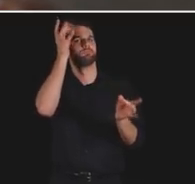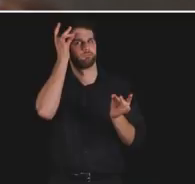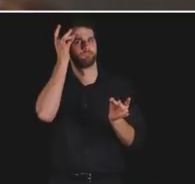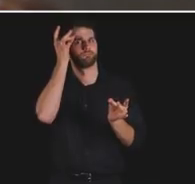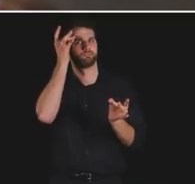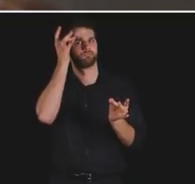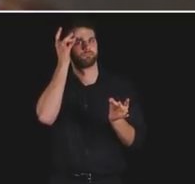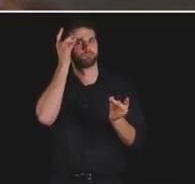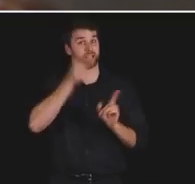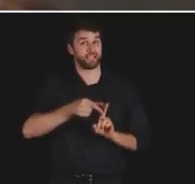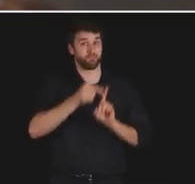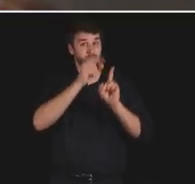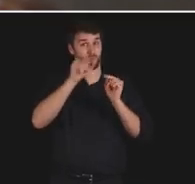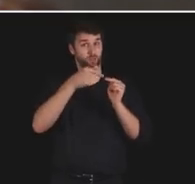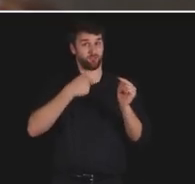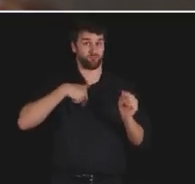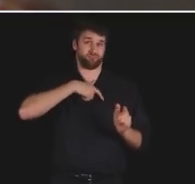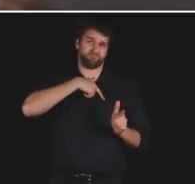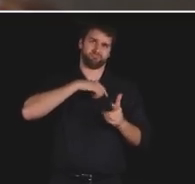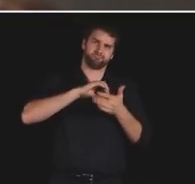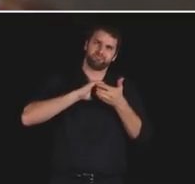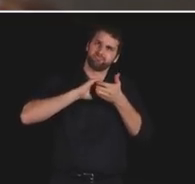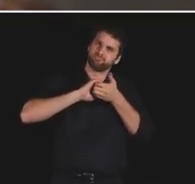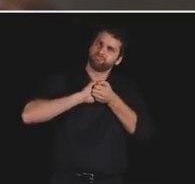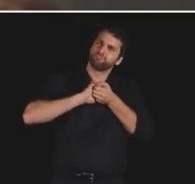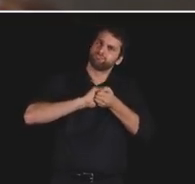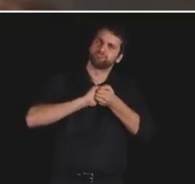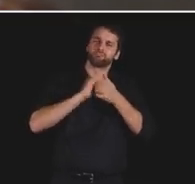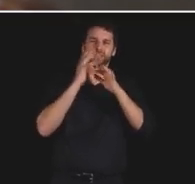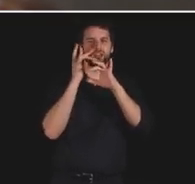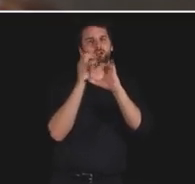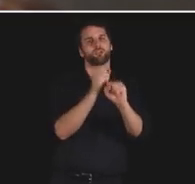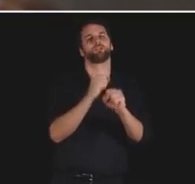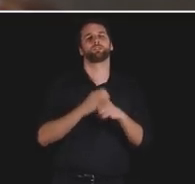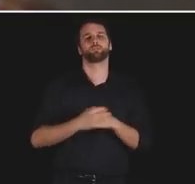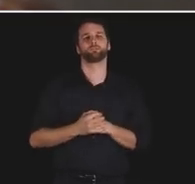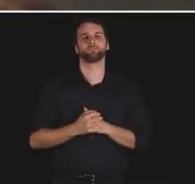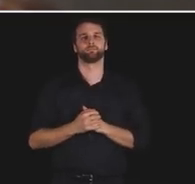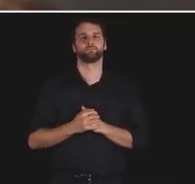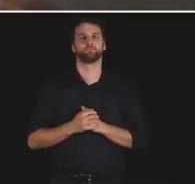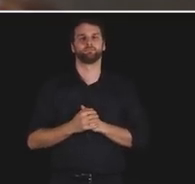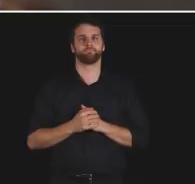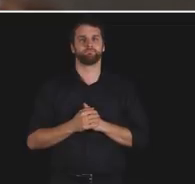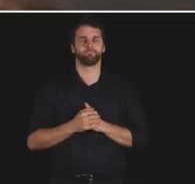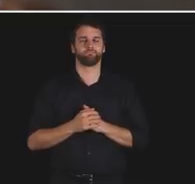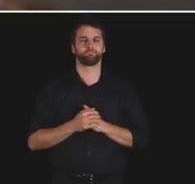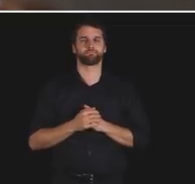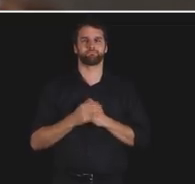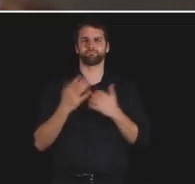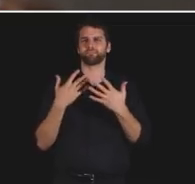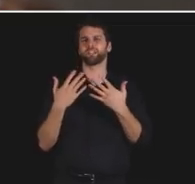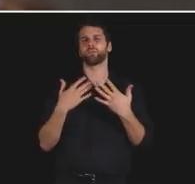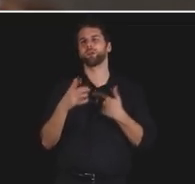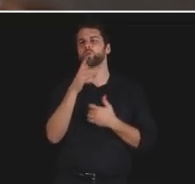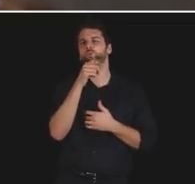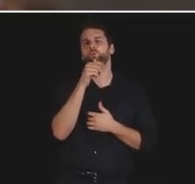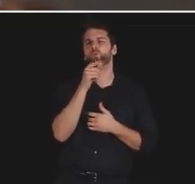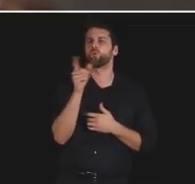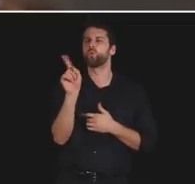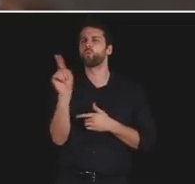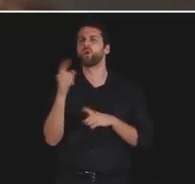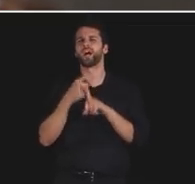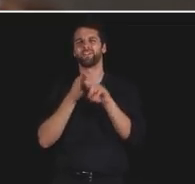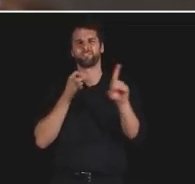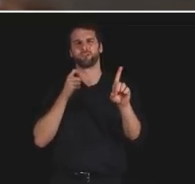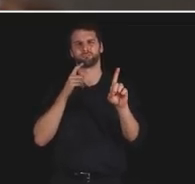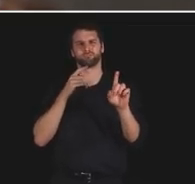The thing about birds, of course, is that they really are universal. It doesn't matter who you are or where you're from, there's birds around you, and so anyone